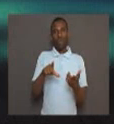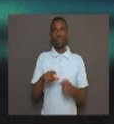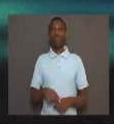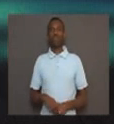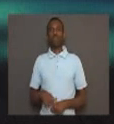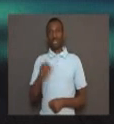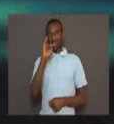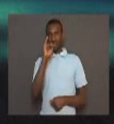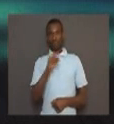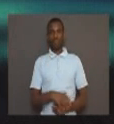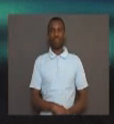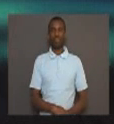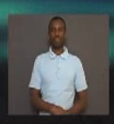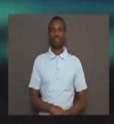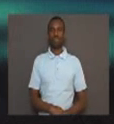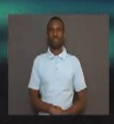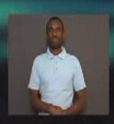of the current.